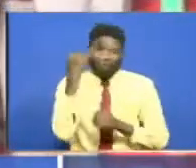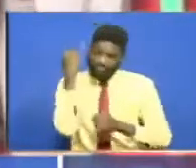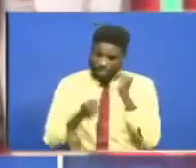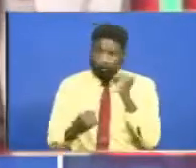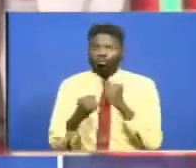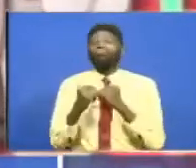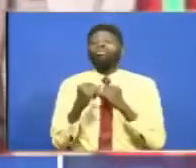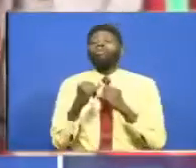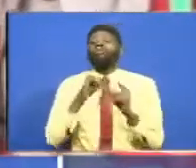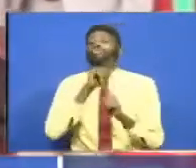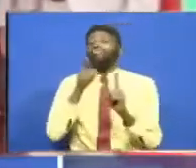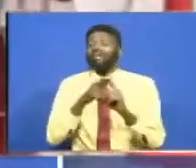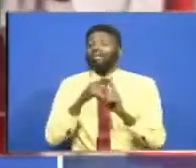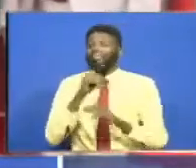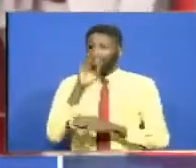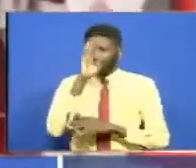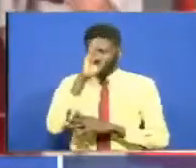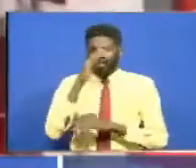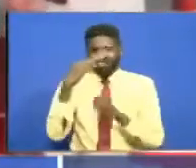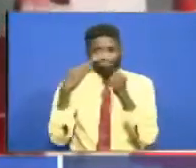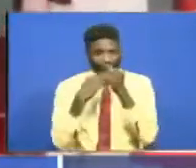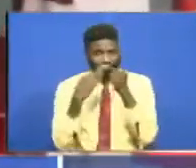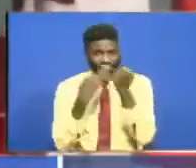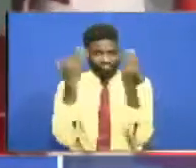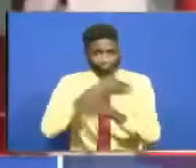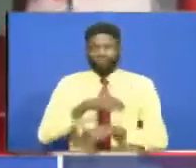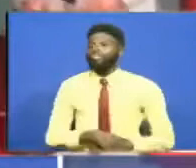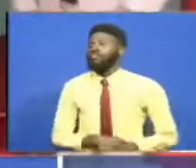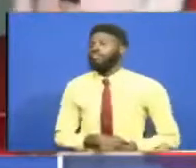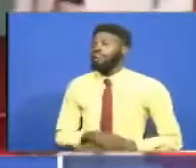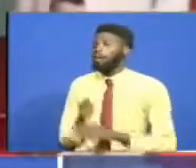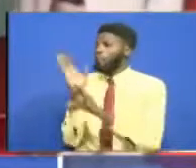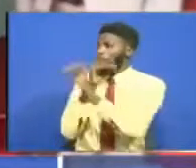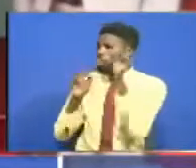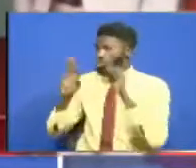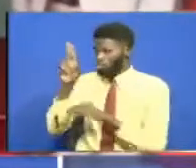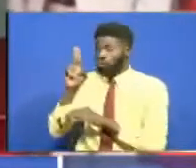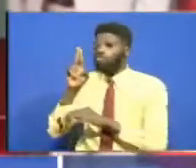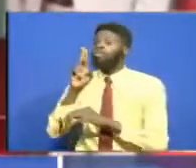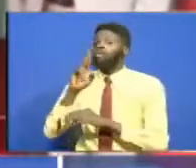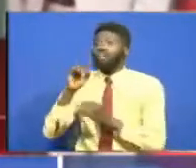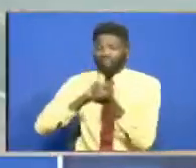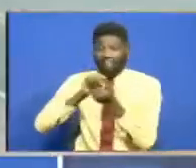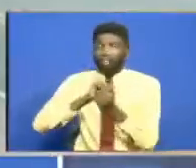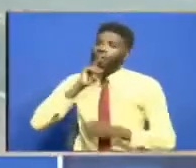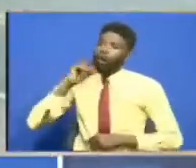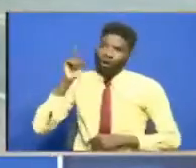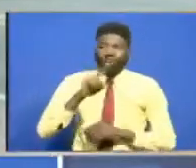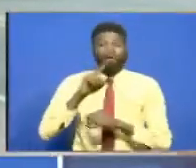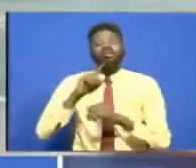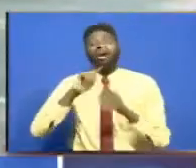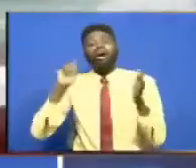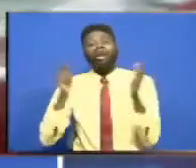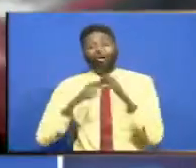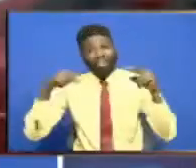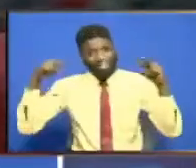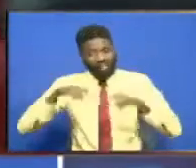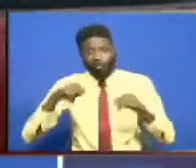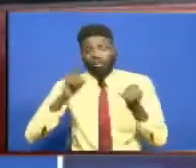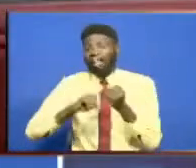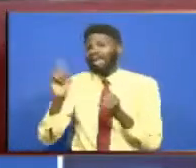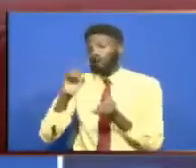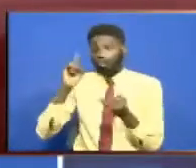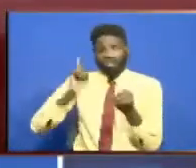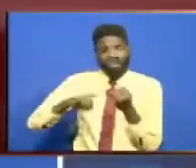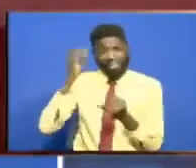Following the directives by President Uhuru Kenyatta on Friday locking down the counties of Nairobi, Kiambu, Kajiado, Nakuru and Machakos